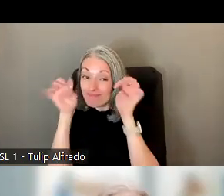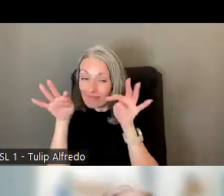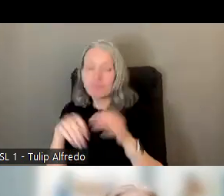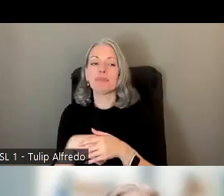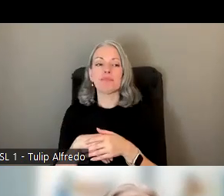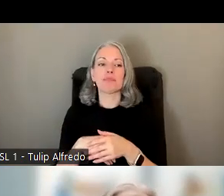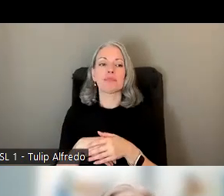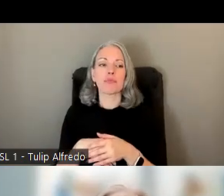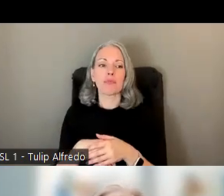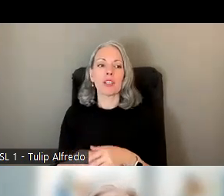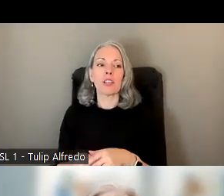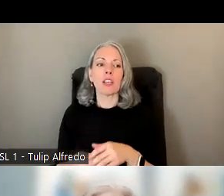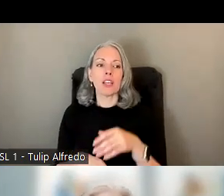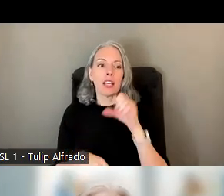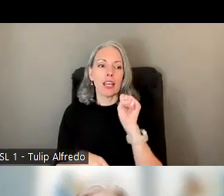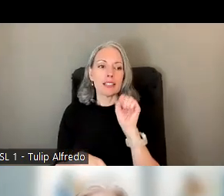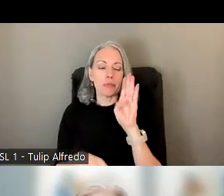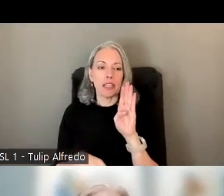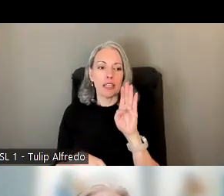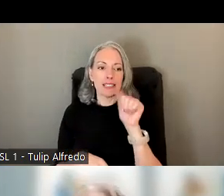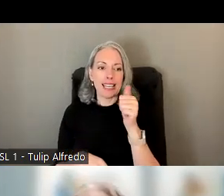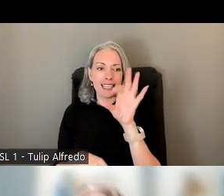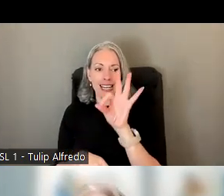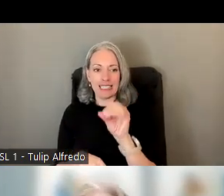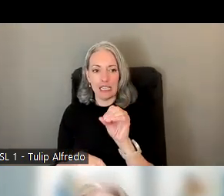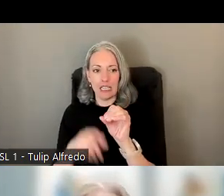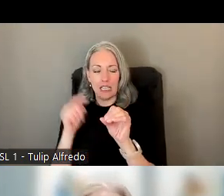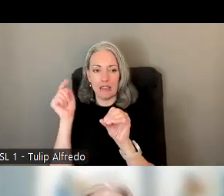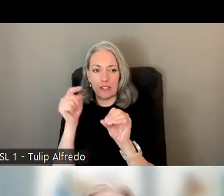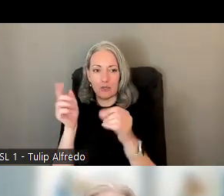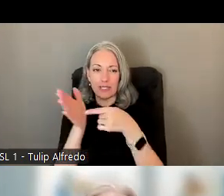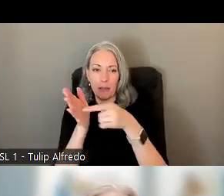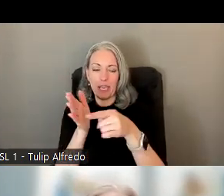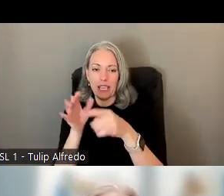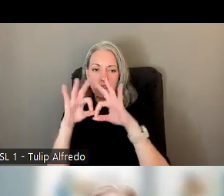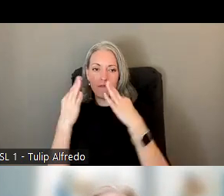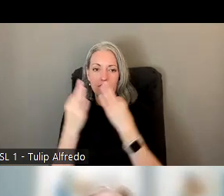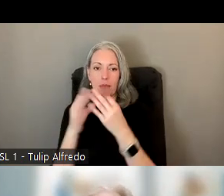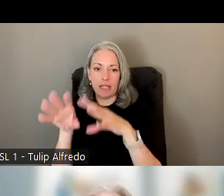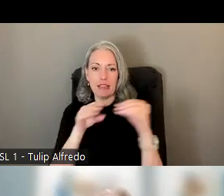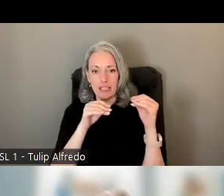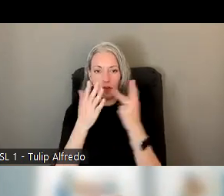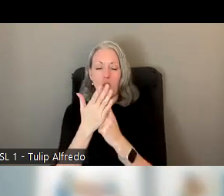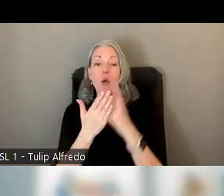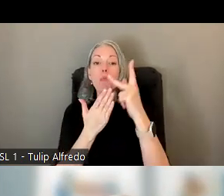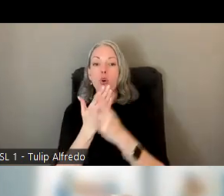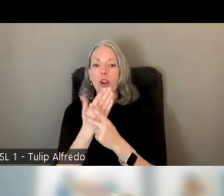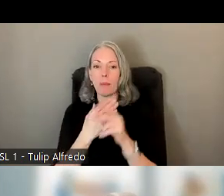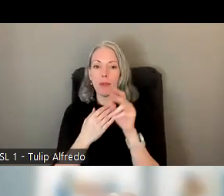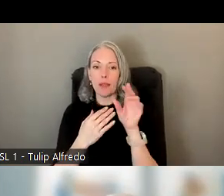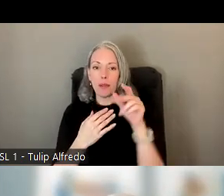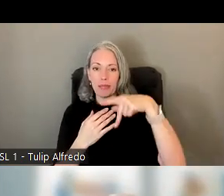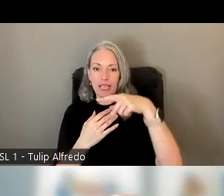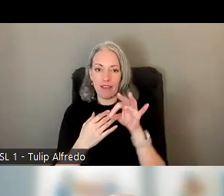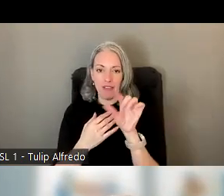back to SB 1090. I'm circling back now to the paid family leave program. So this is one of those where when I first saw the